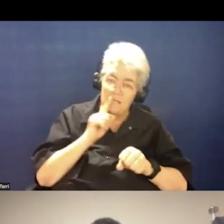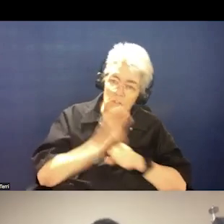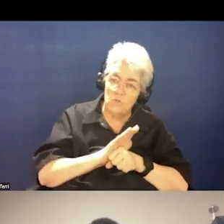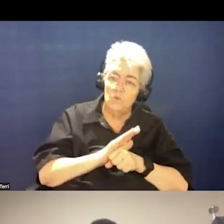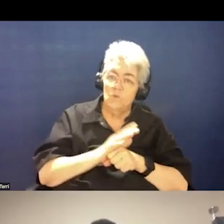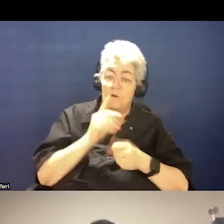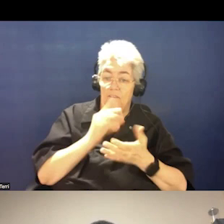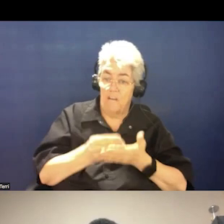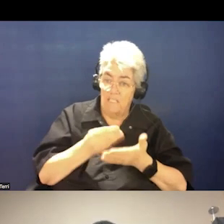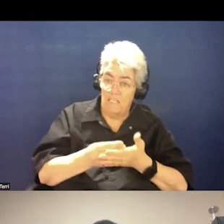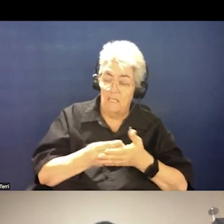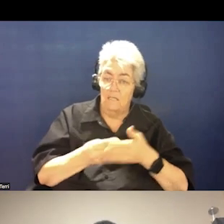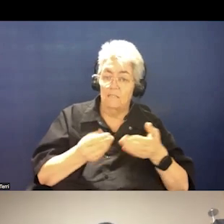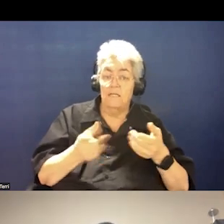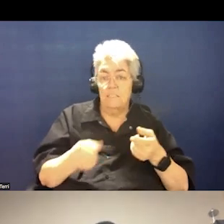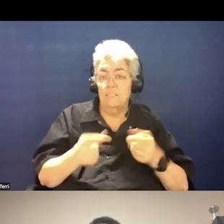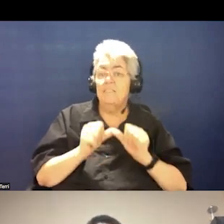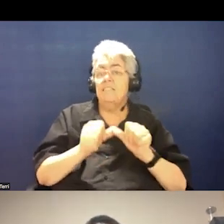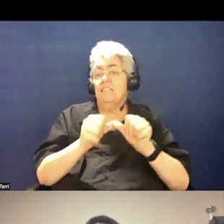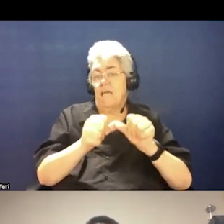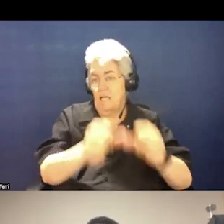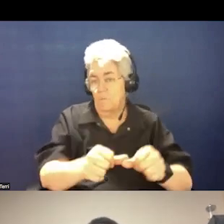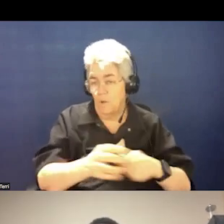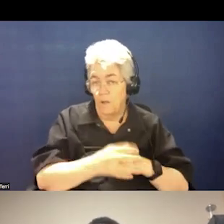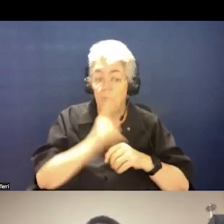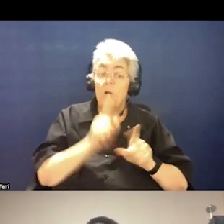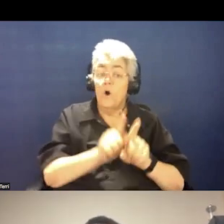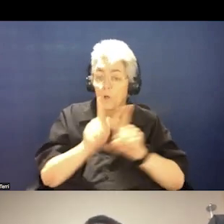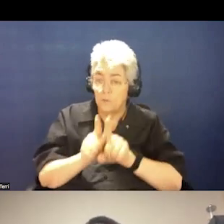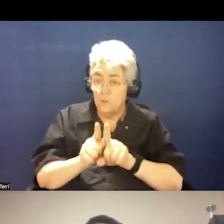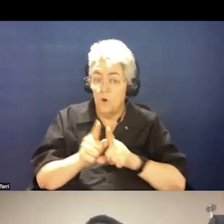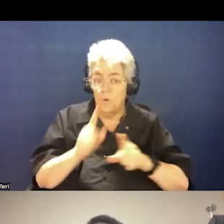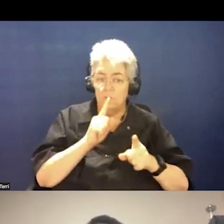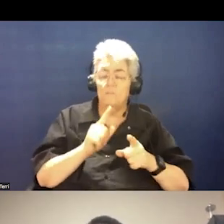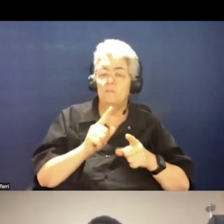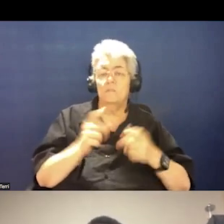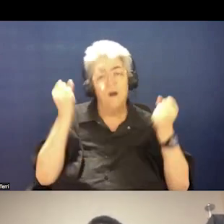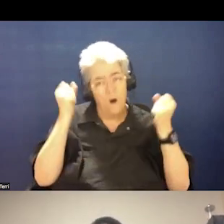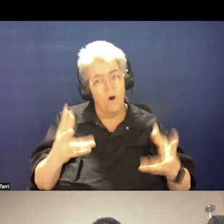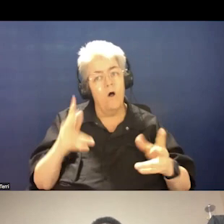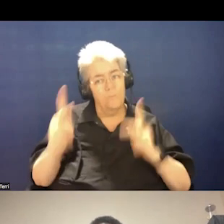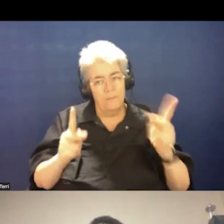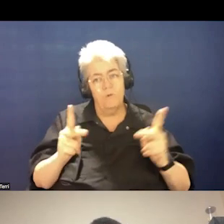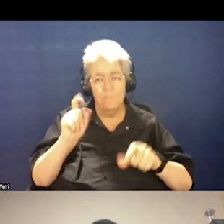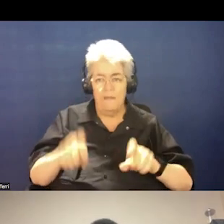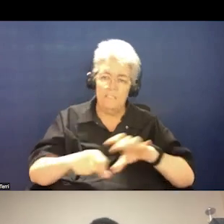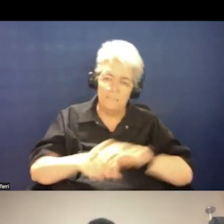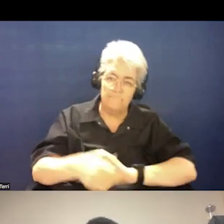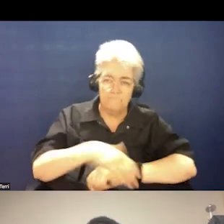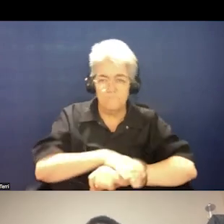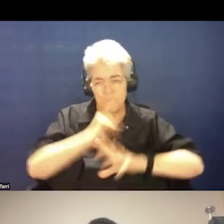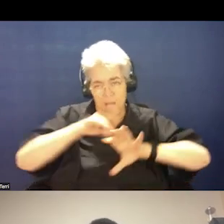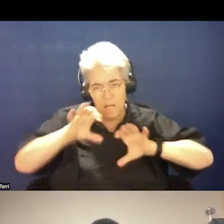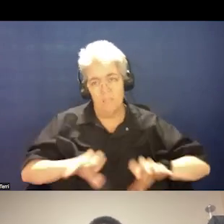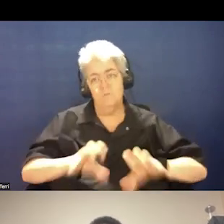the funding is sustainable, but it also is an all hands on deck